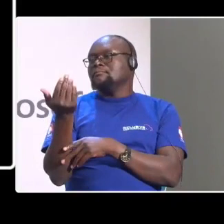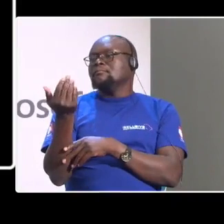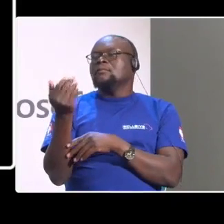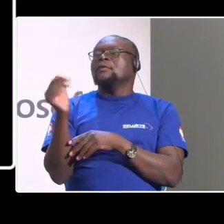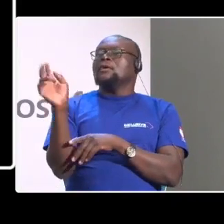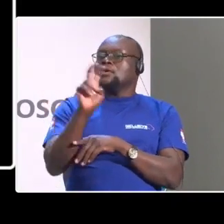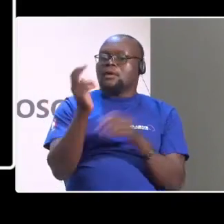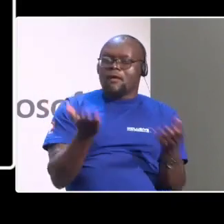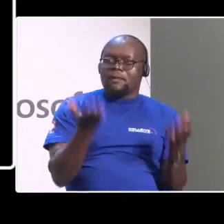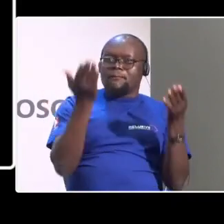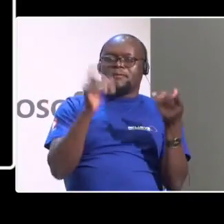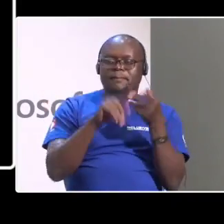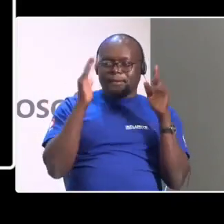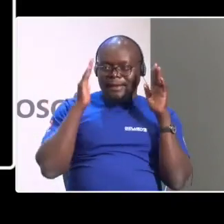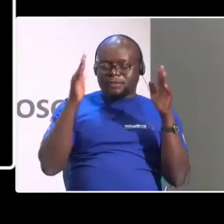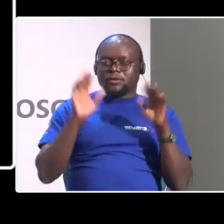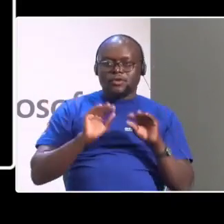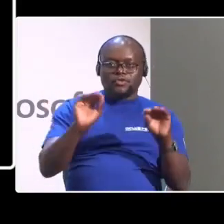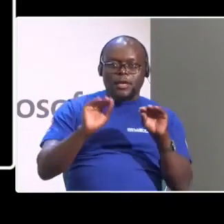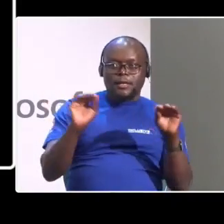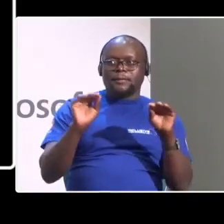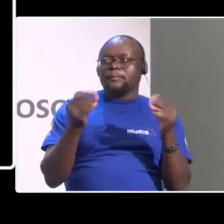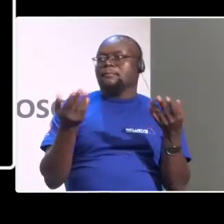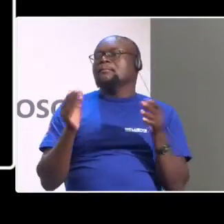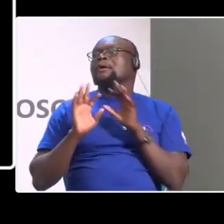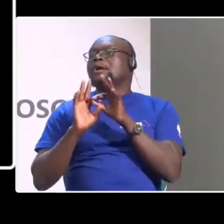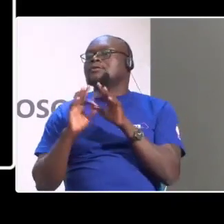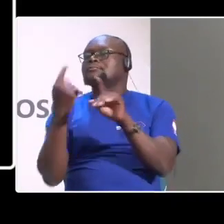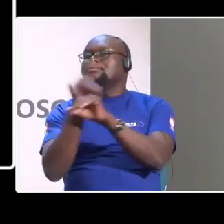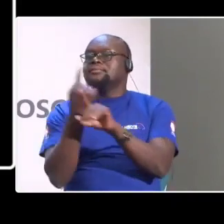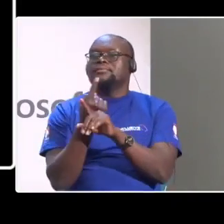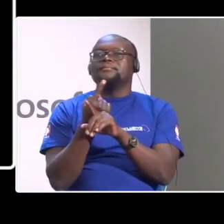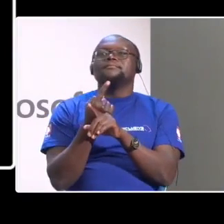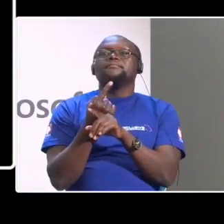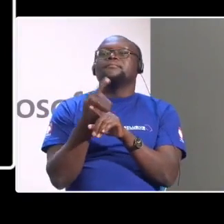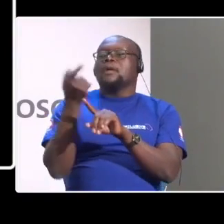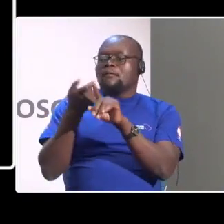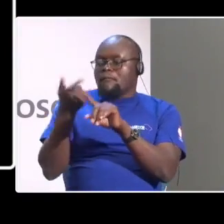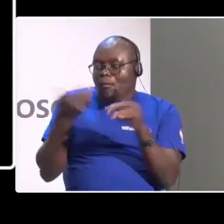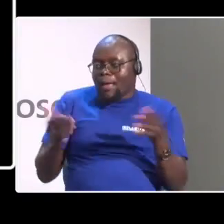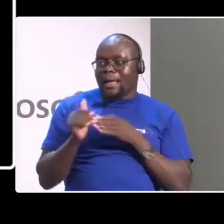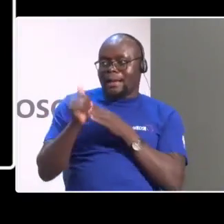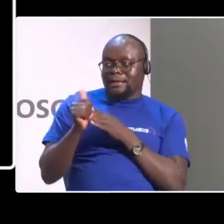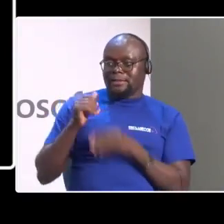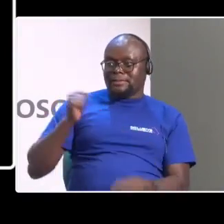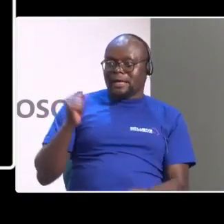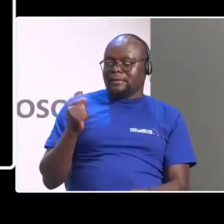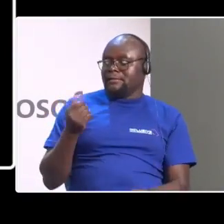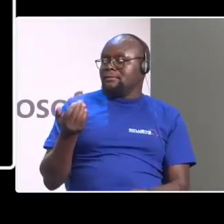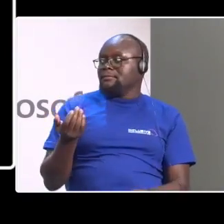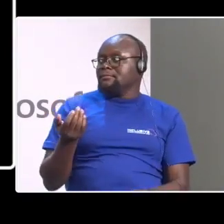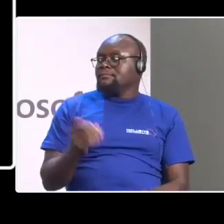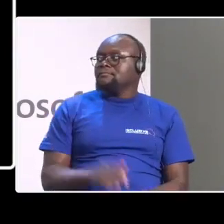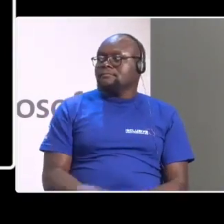disability recruitment, retention, training, culture, it comes from leadership. So it's really